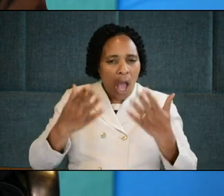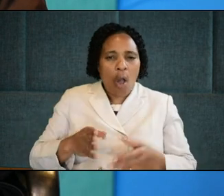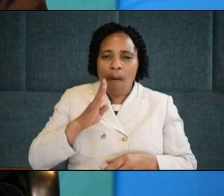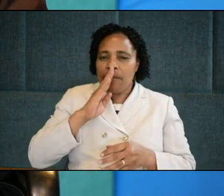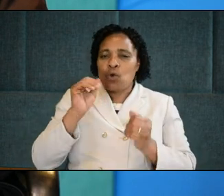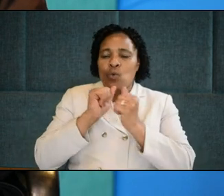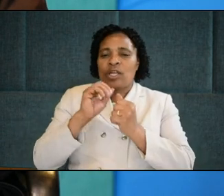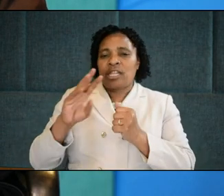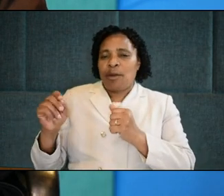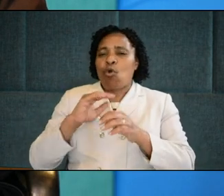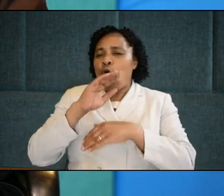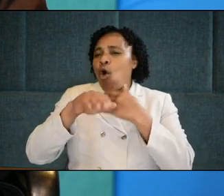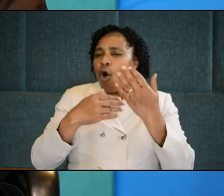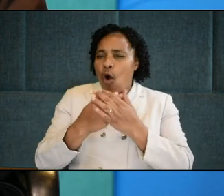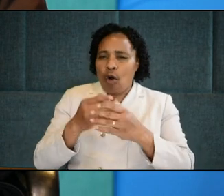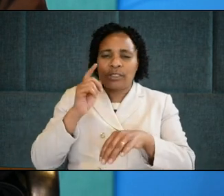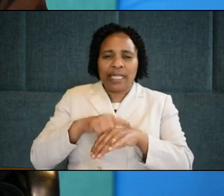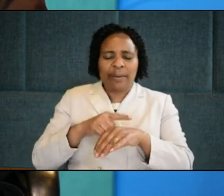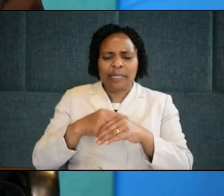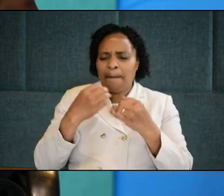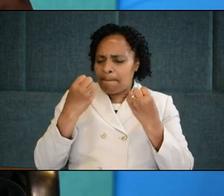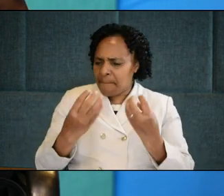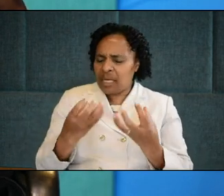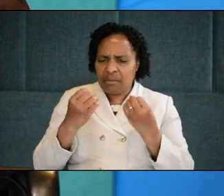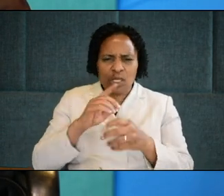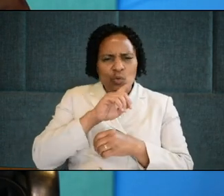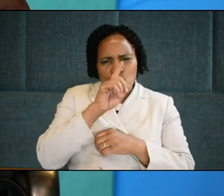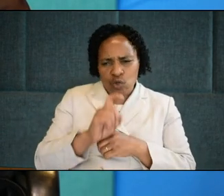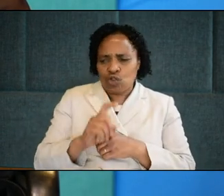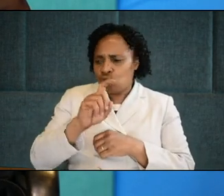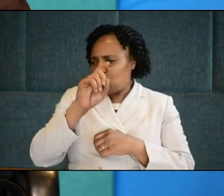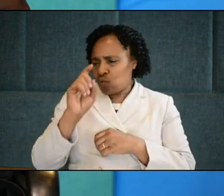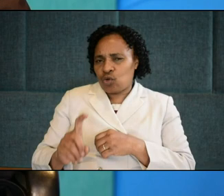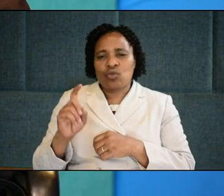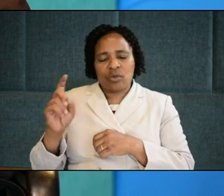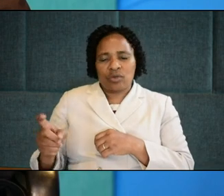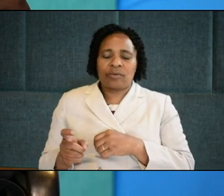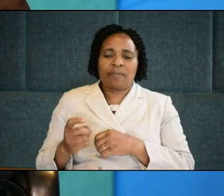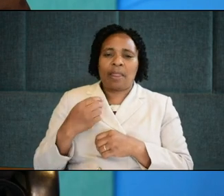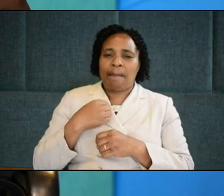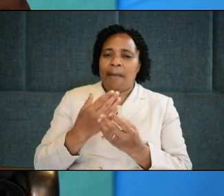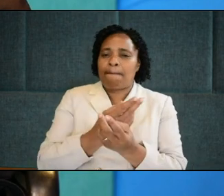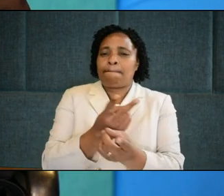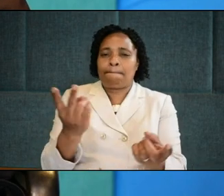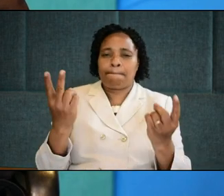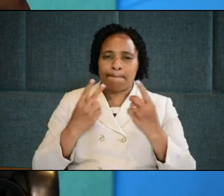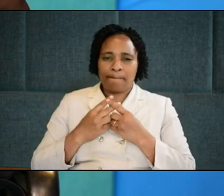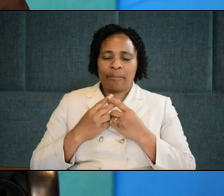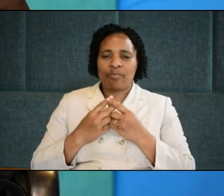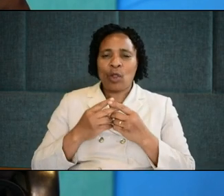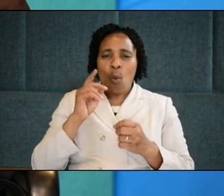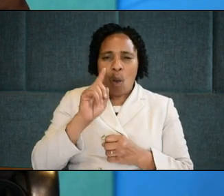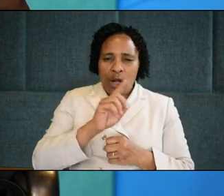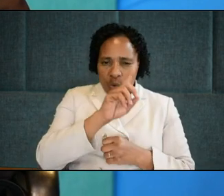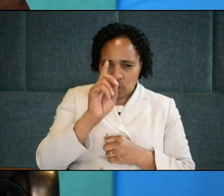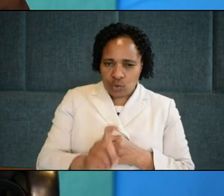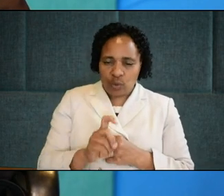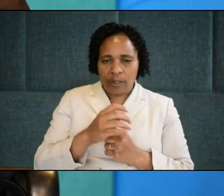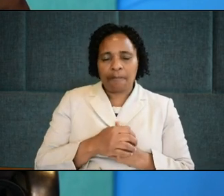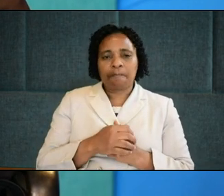time. Now there are a couple of questions that I'd like to ask my fellow panelists. So one question